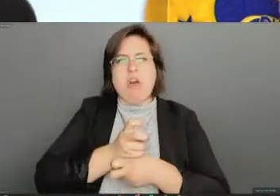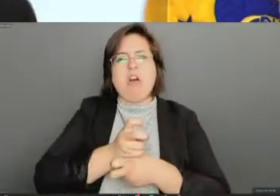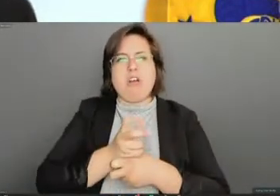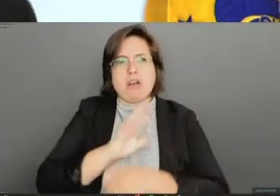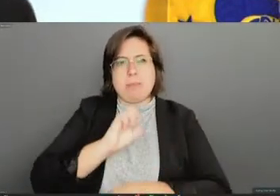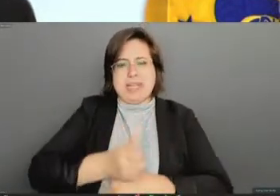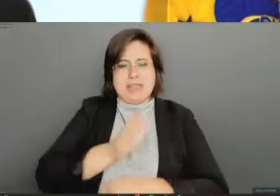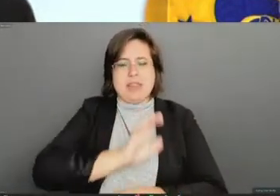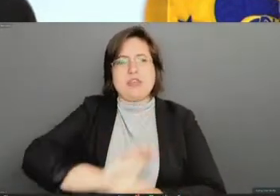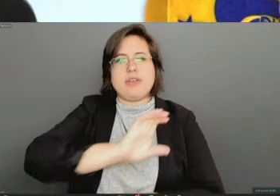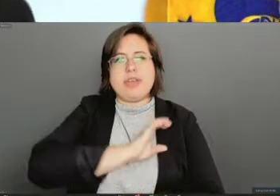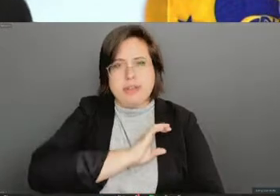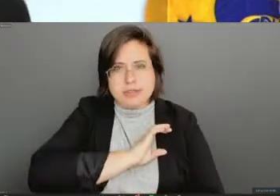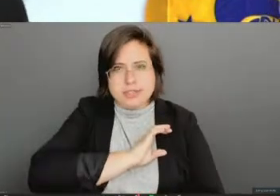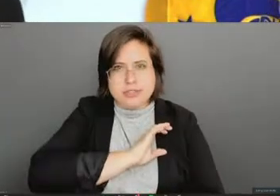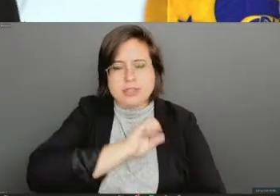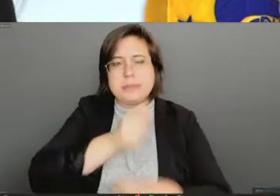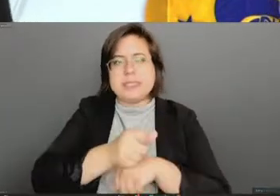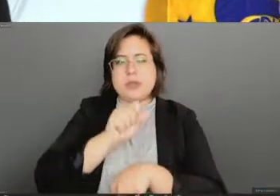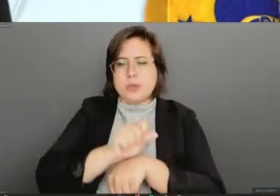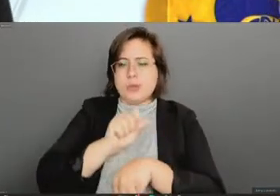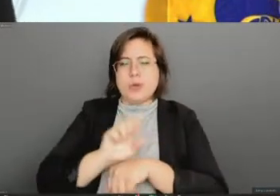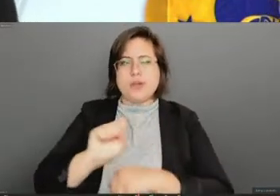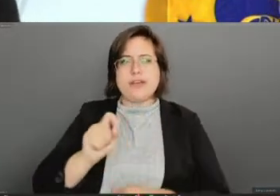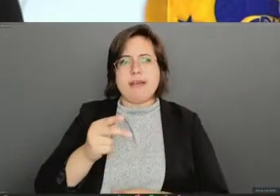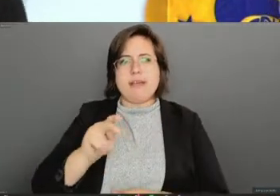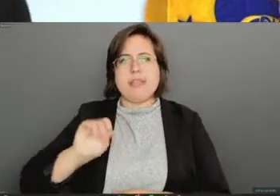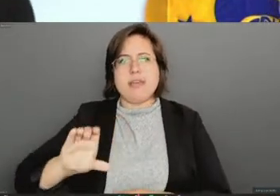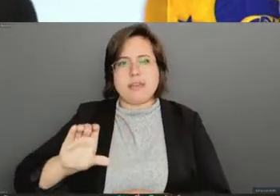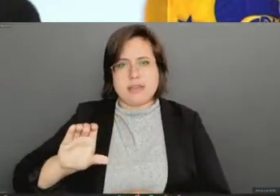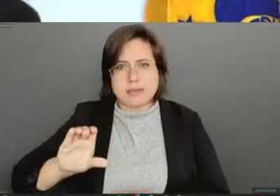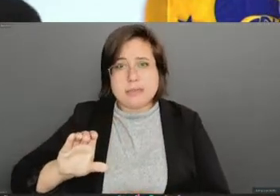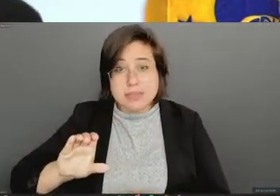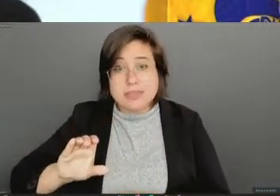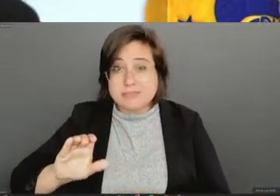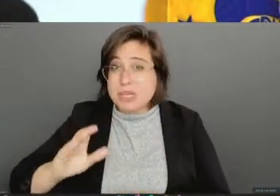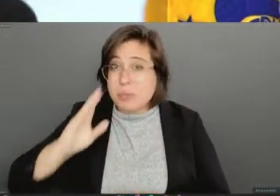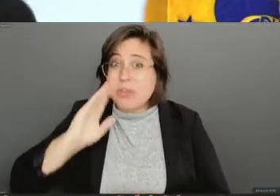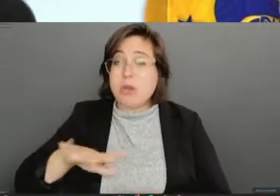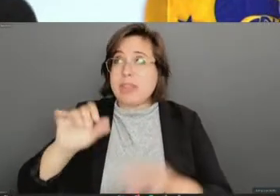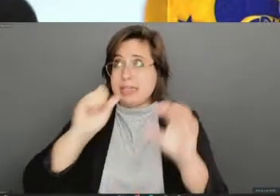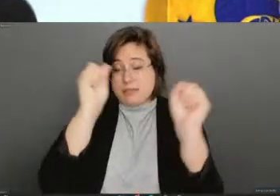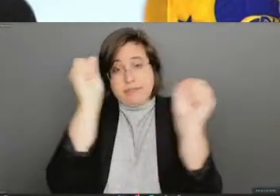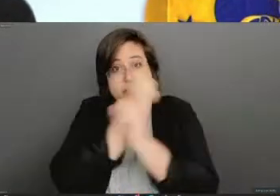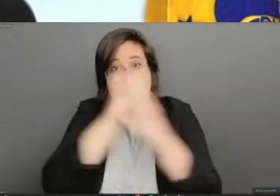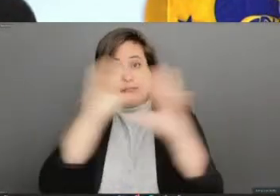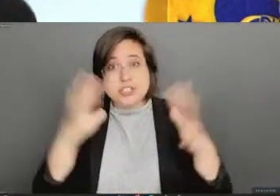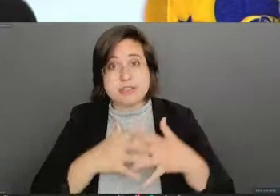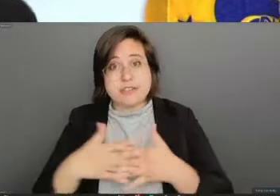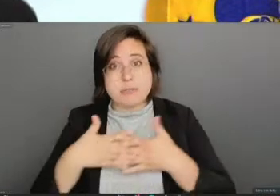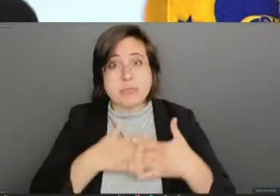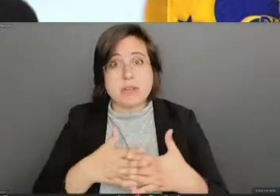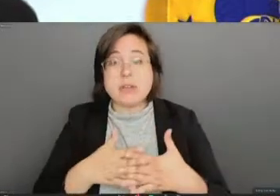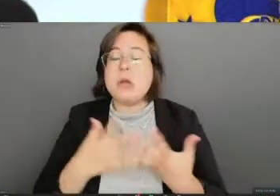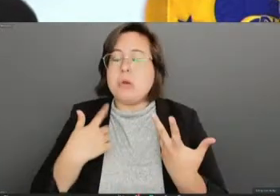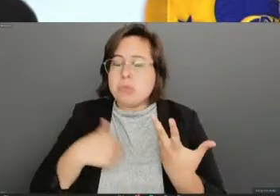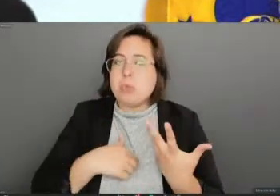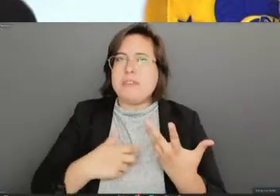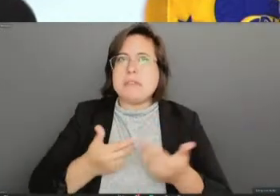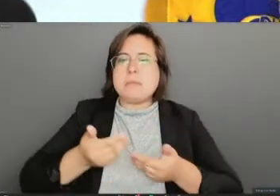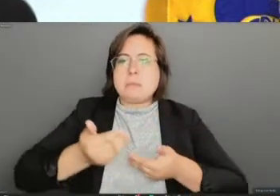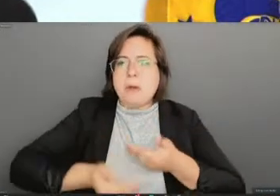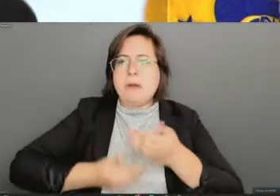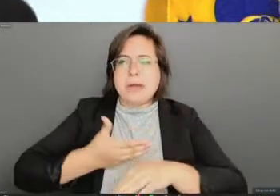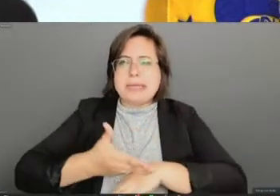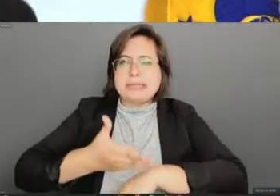character, based on their work ethic. And we know that that is a vision of America that where we've made progress, but is still not